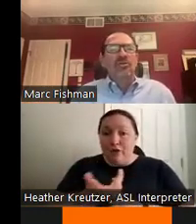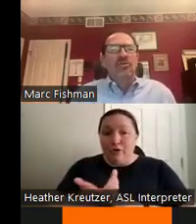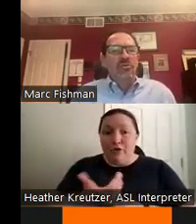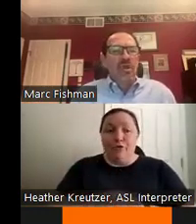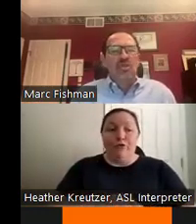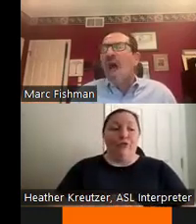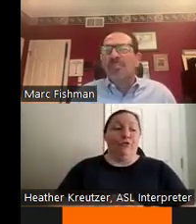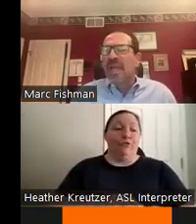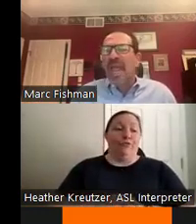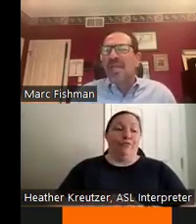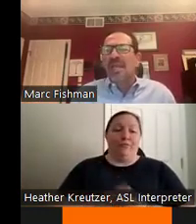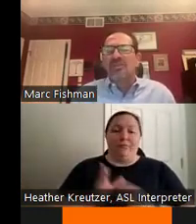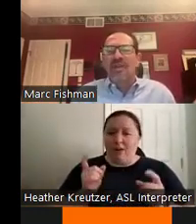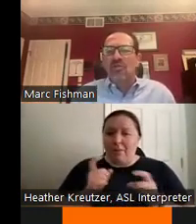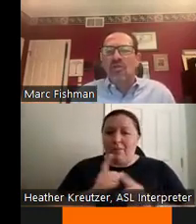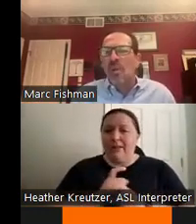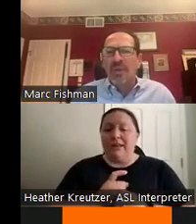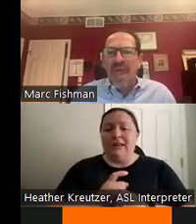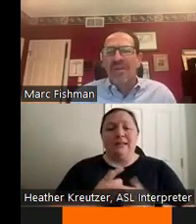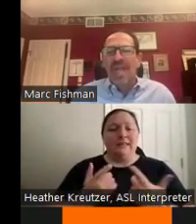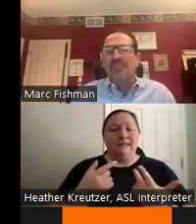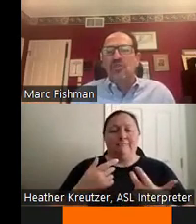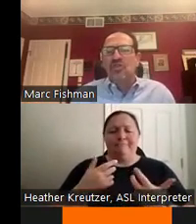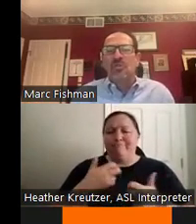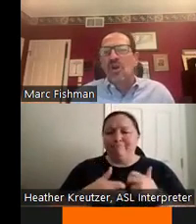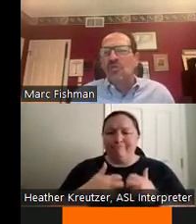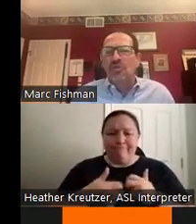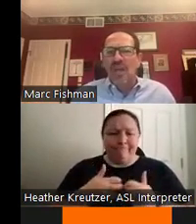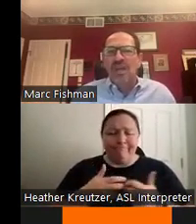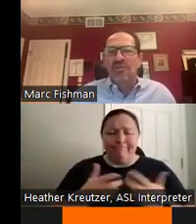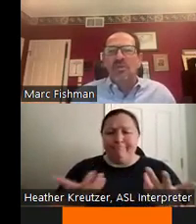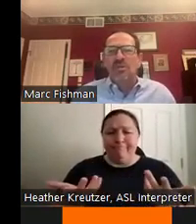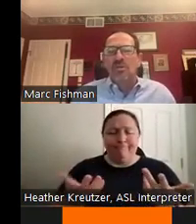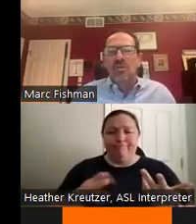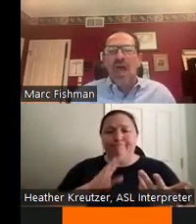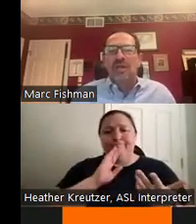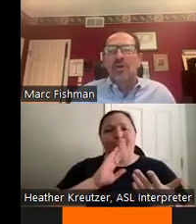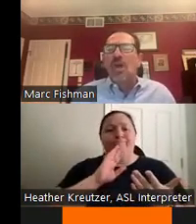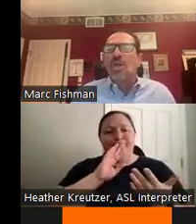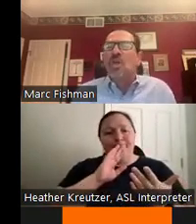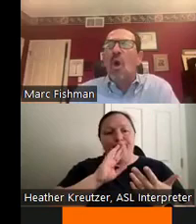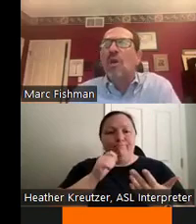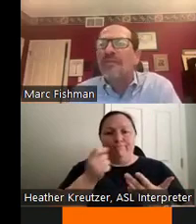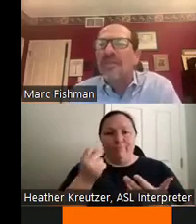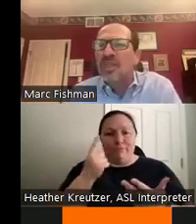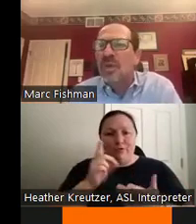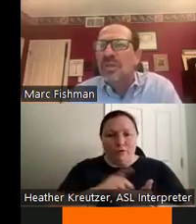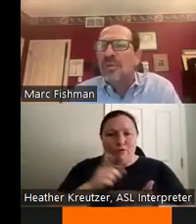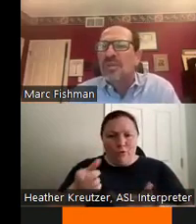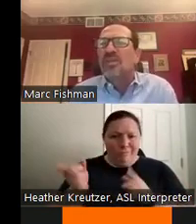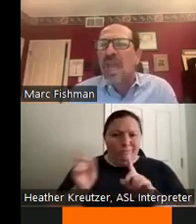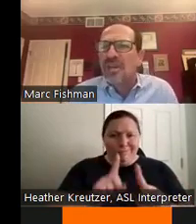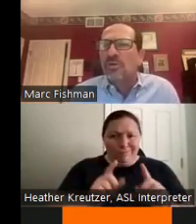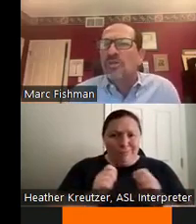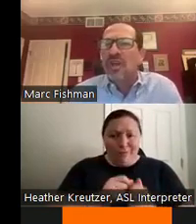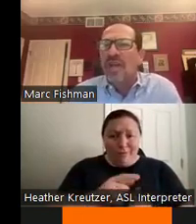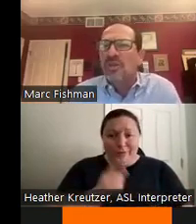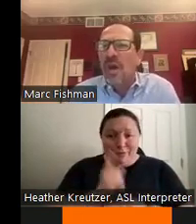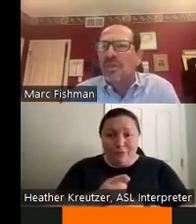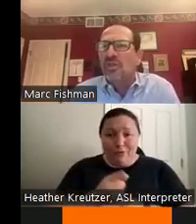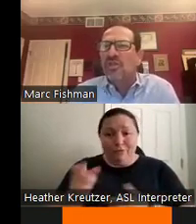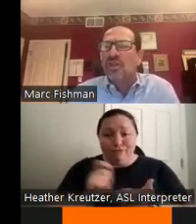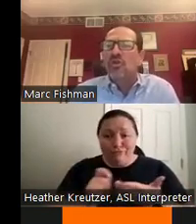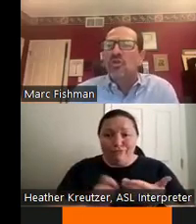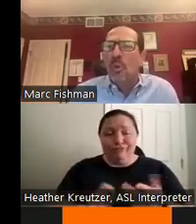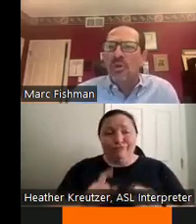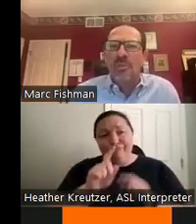and it's complicated and is having trouble navigating the system or understanding the doctor, you go to the visit with them and you take notes and you